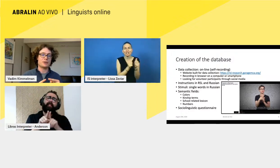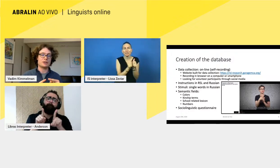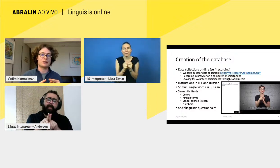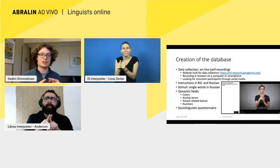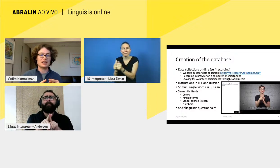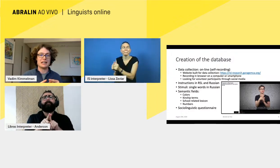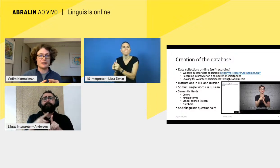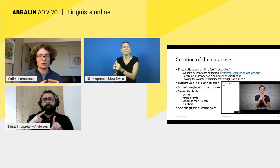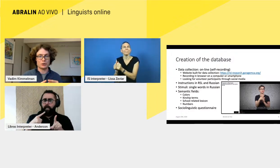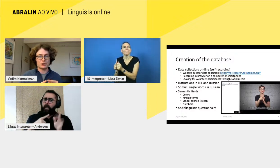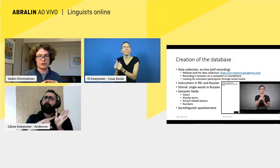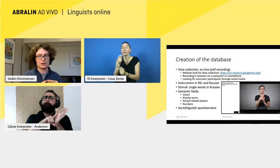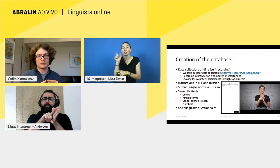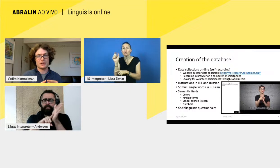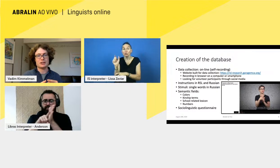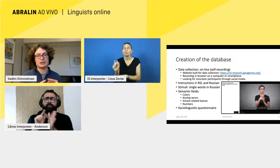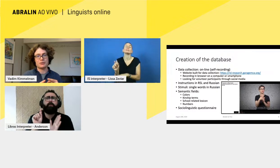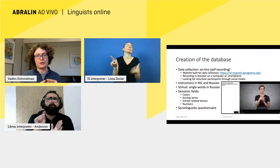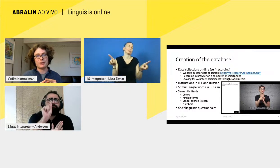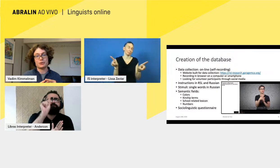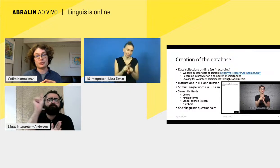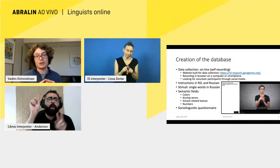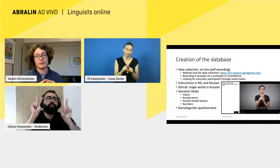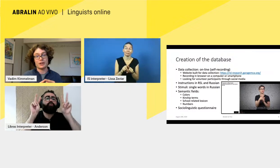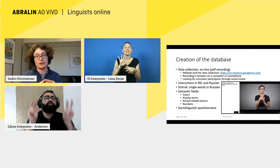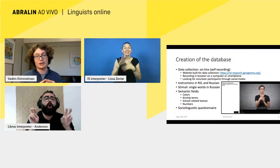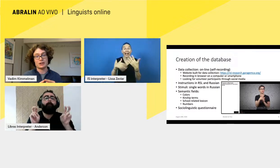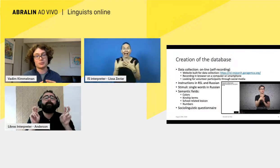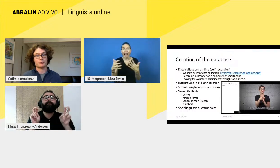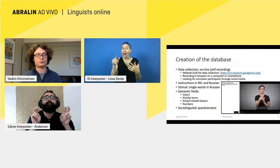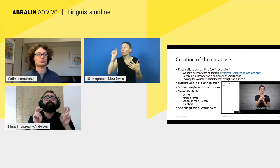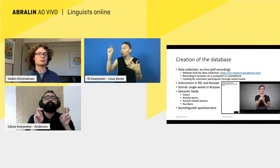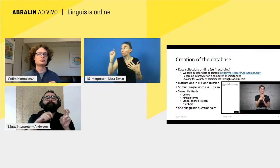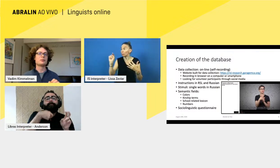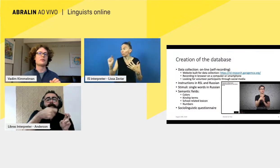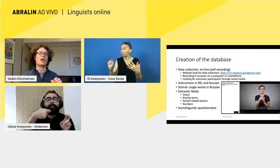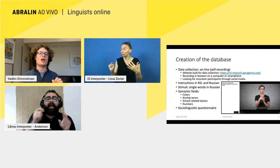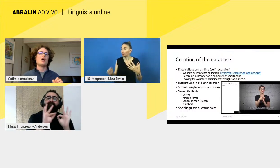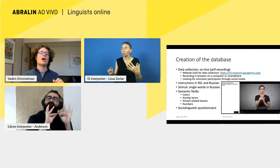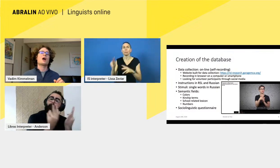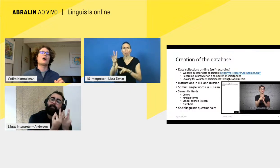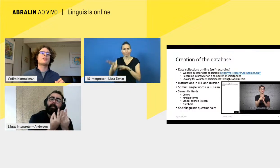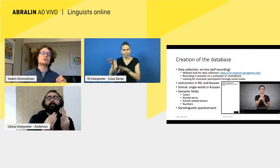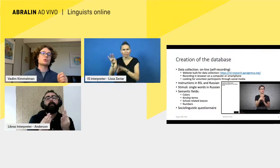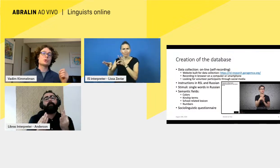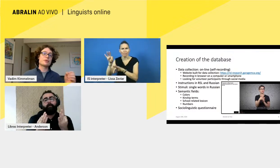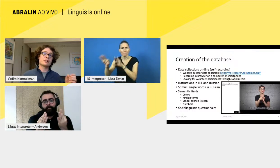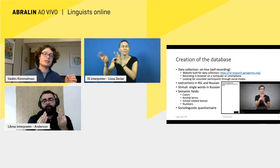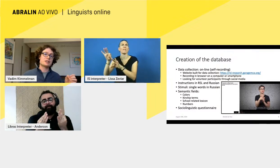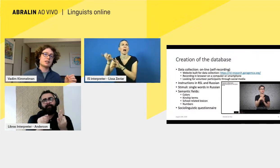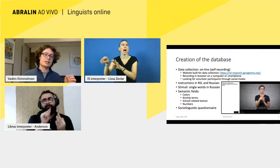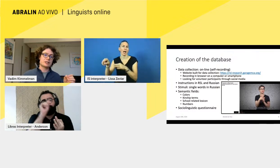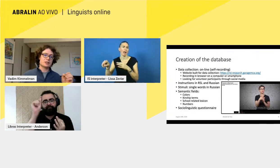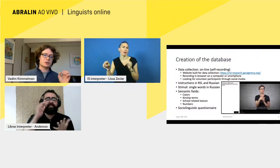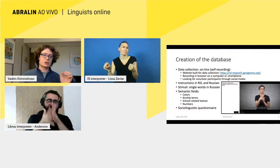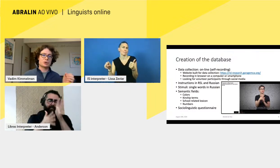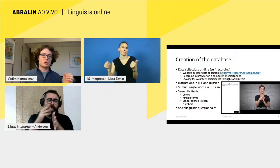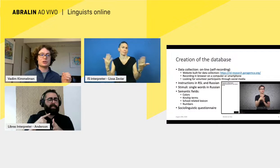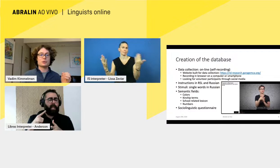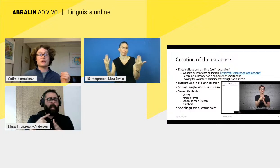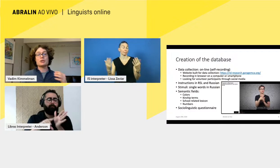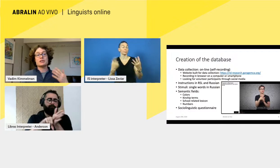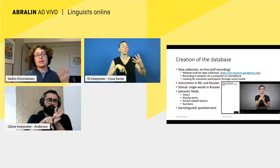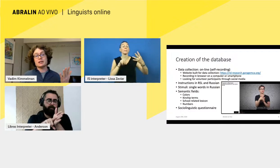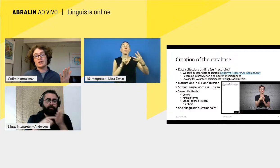in different sign languages and very interesting findings. The school-related lexicon